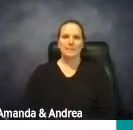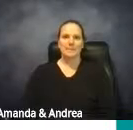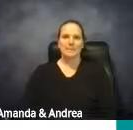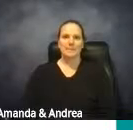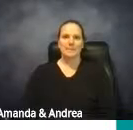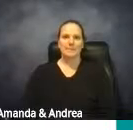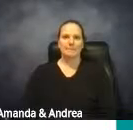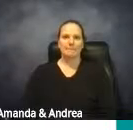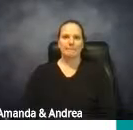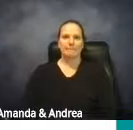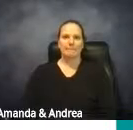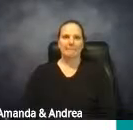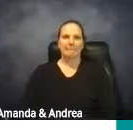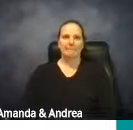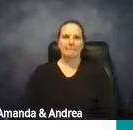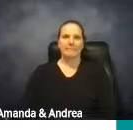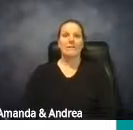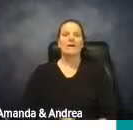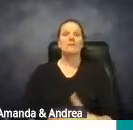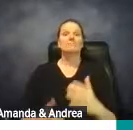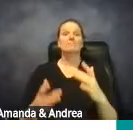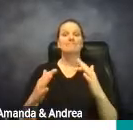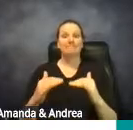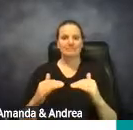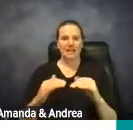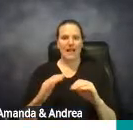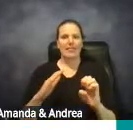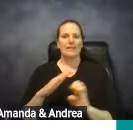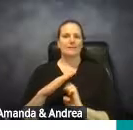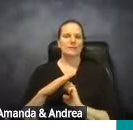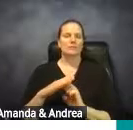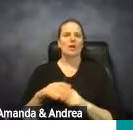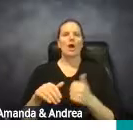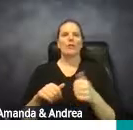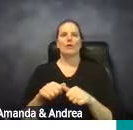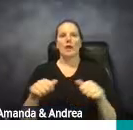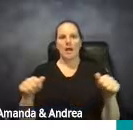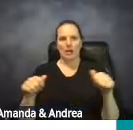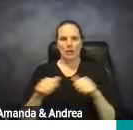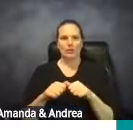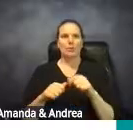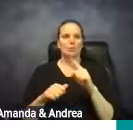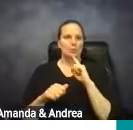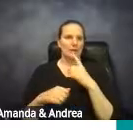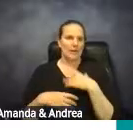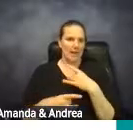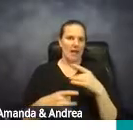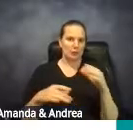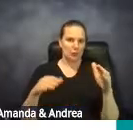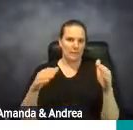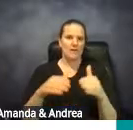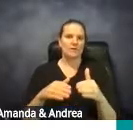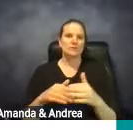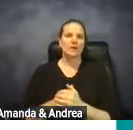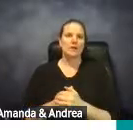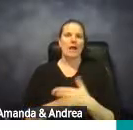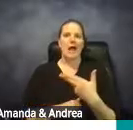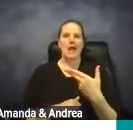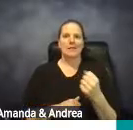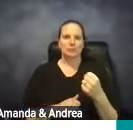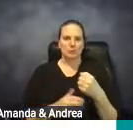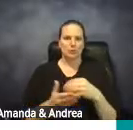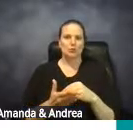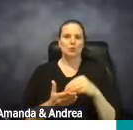And as we move from elementary, another area that we really like to focus on are high school